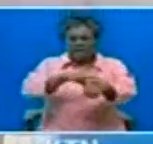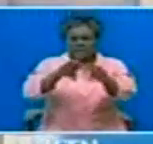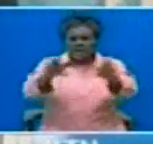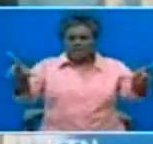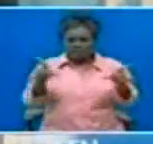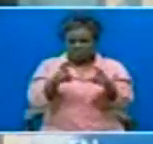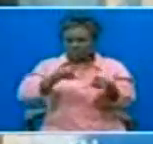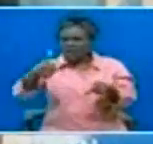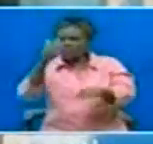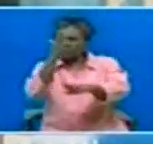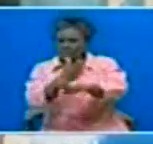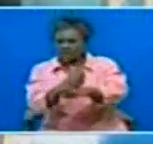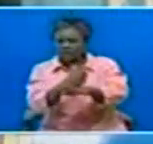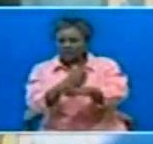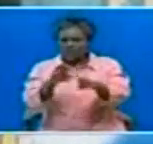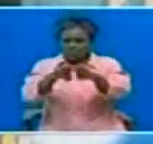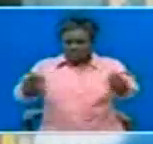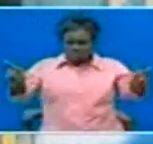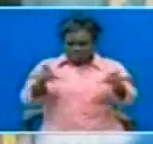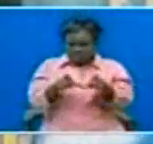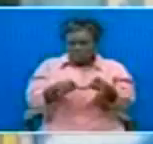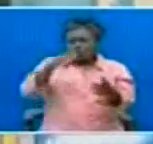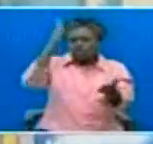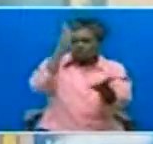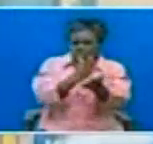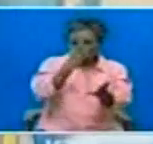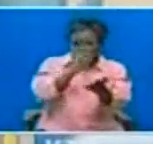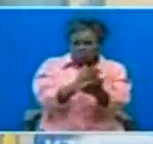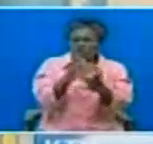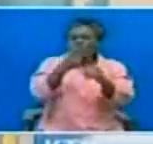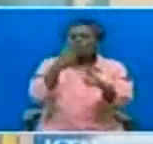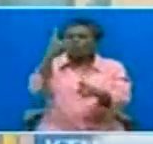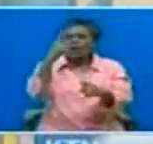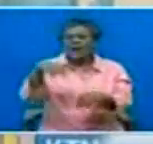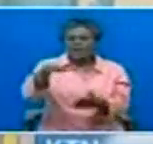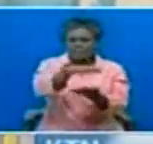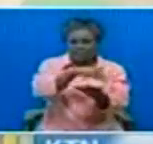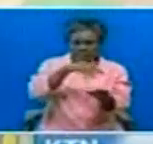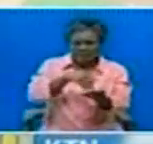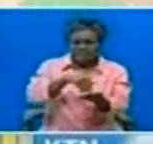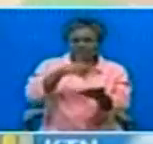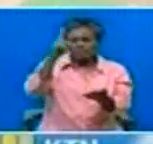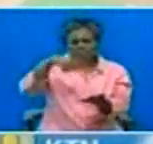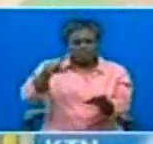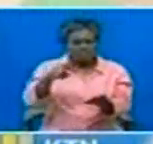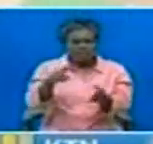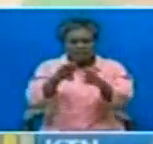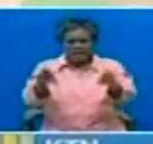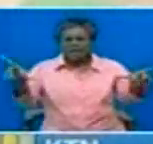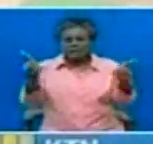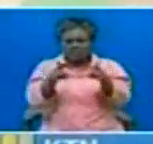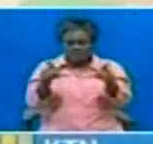ya pandia. Title deed ya sugu hiyo ilikuwa title na inatoka pahali moja na itatoka ikiwa ya. Title wakati